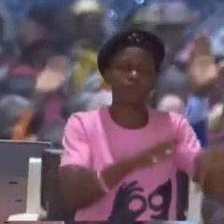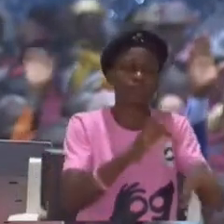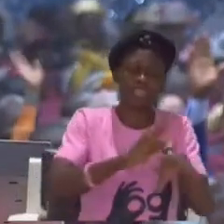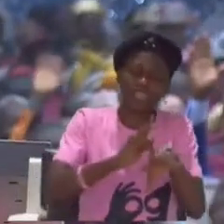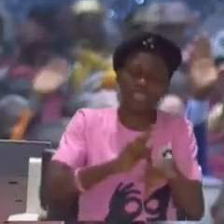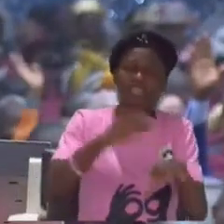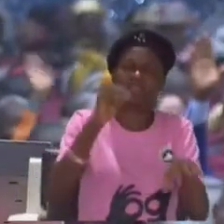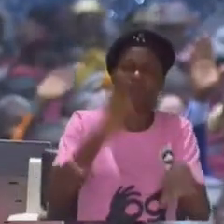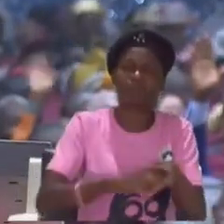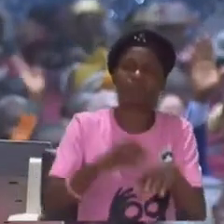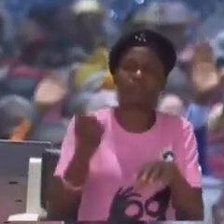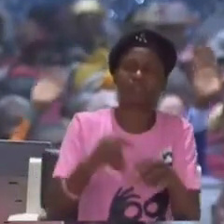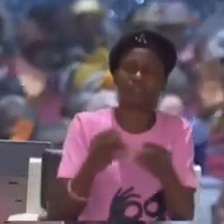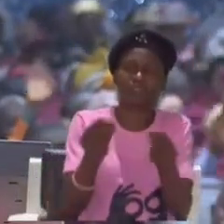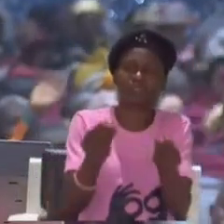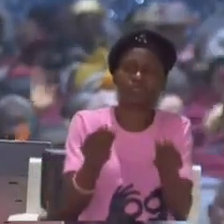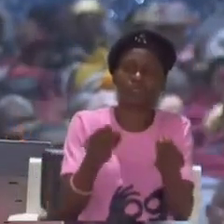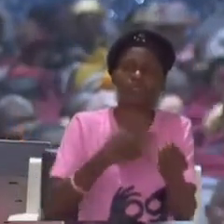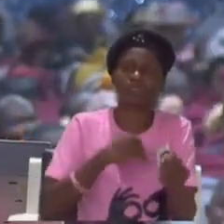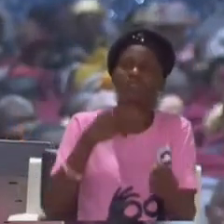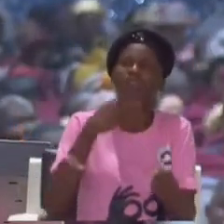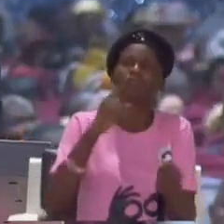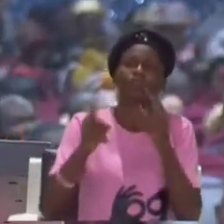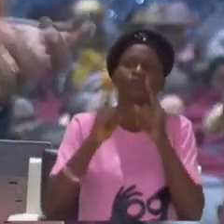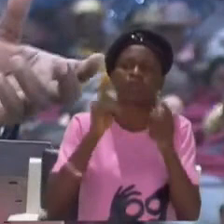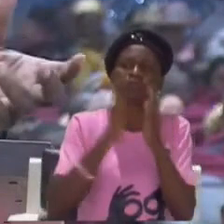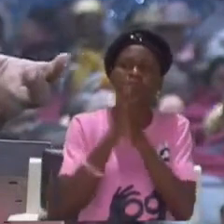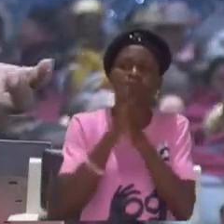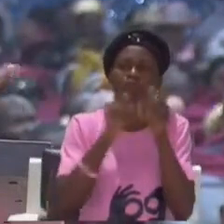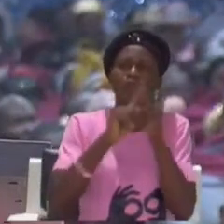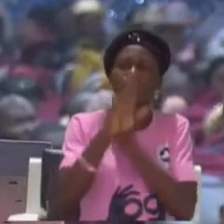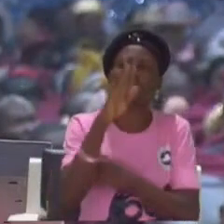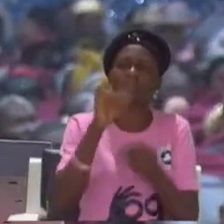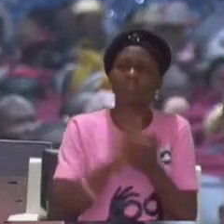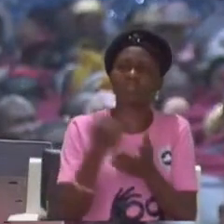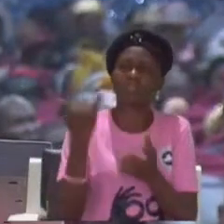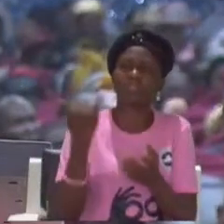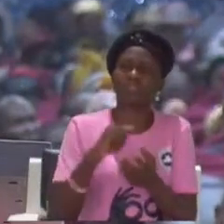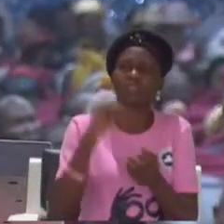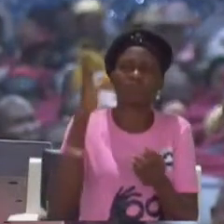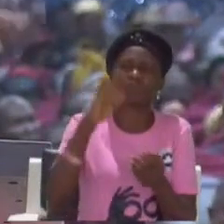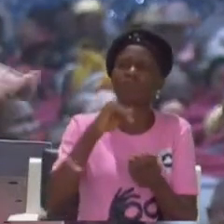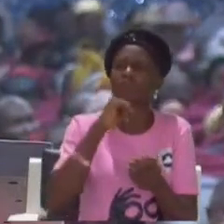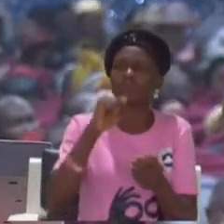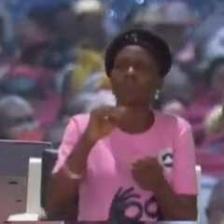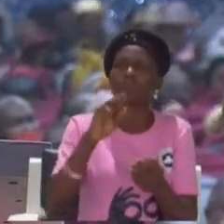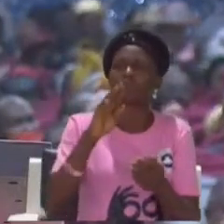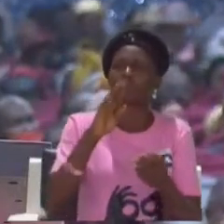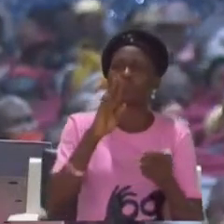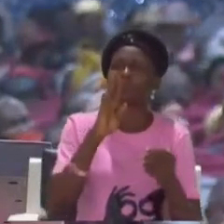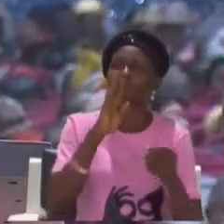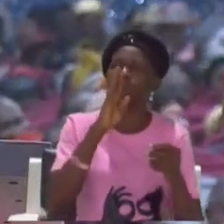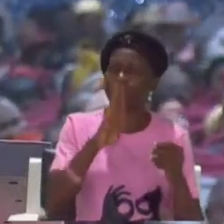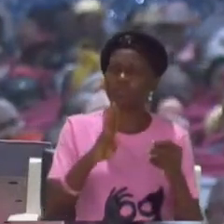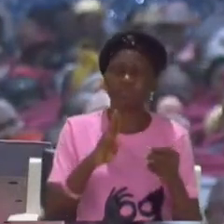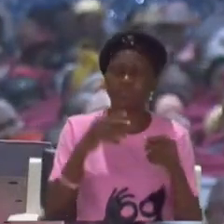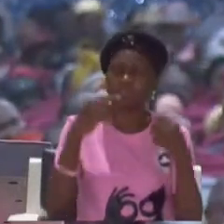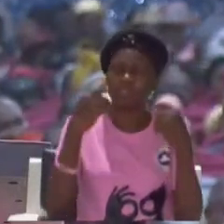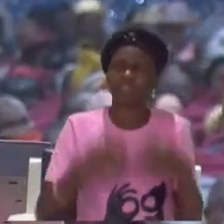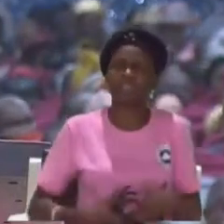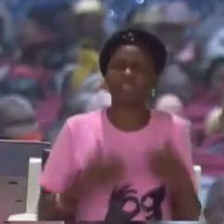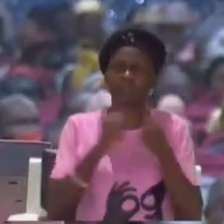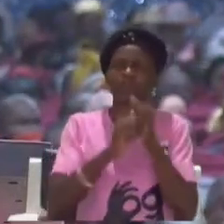Redemption City, and they told God that they would not be angry with God if God decided to take her away from